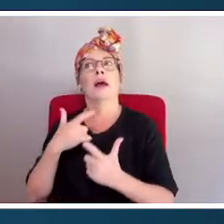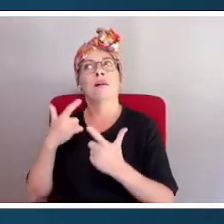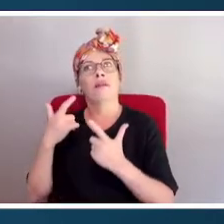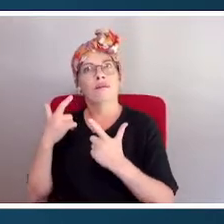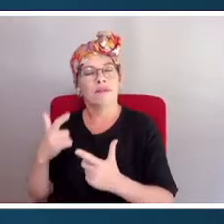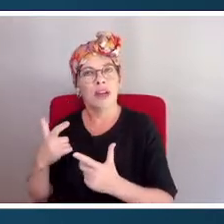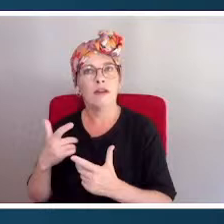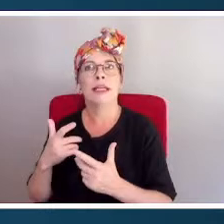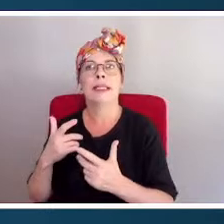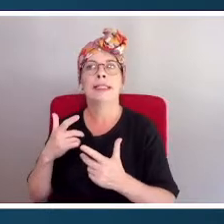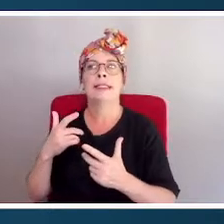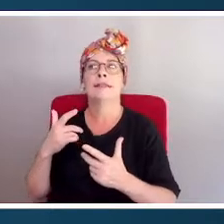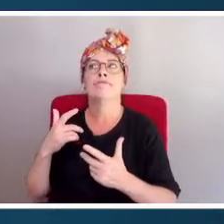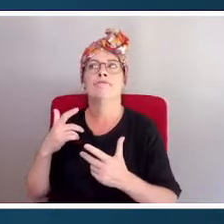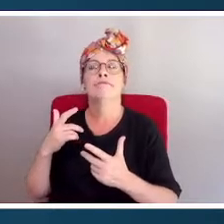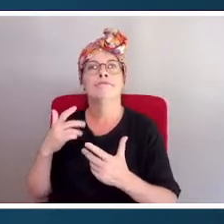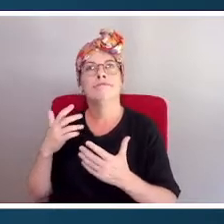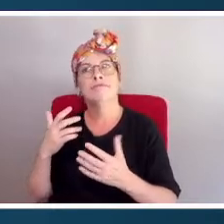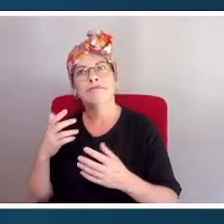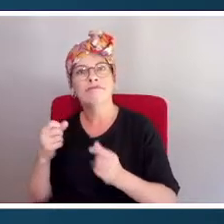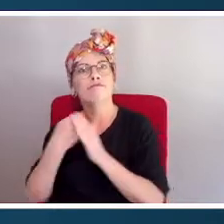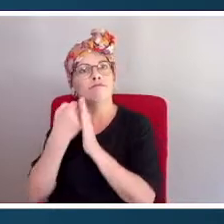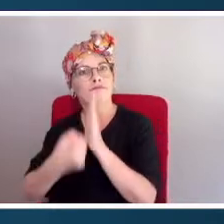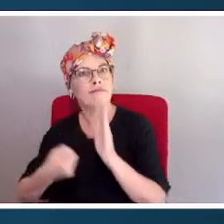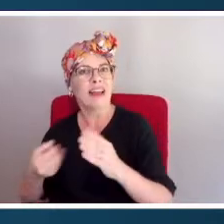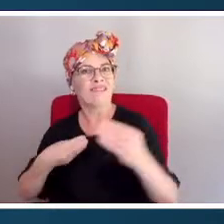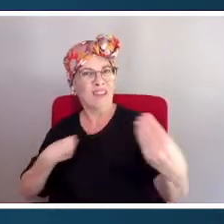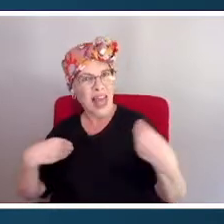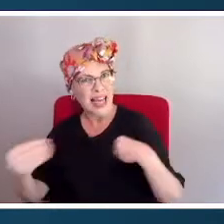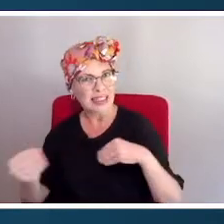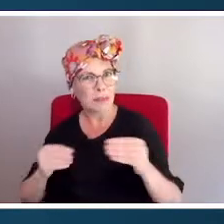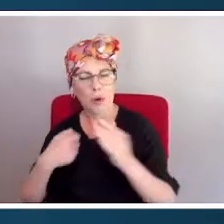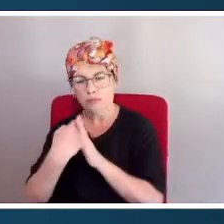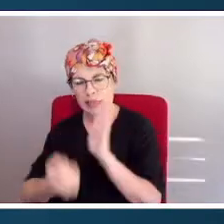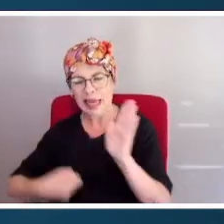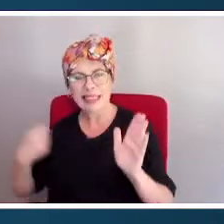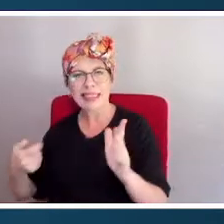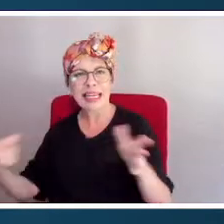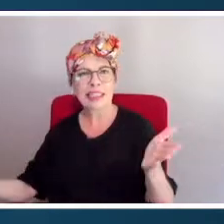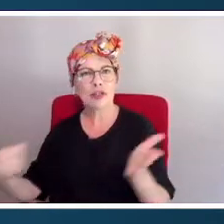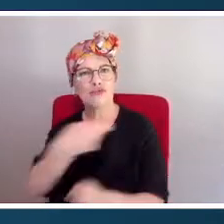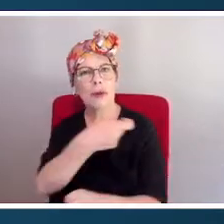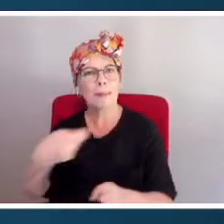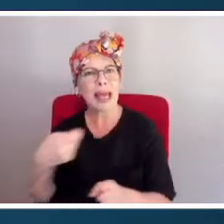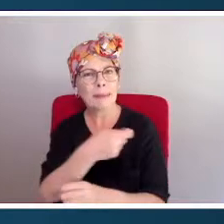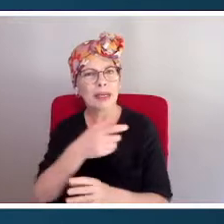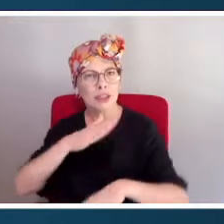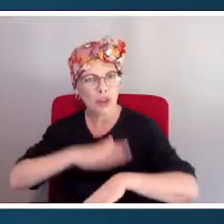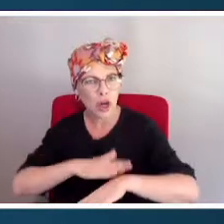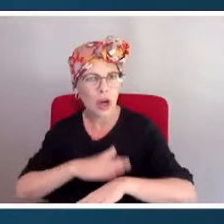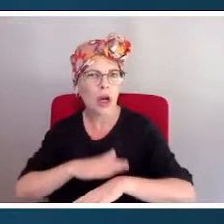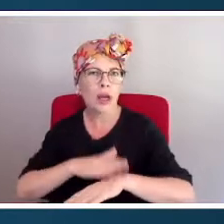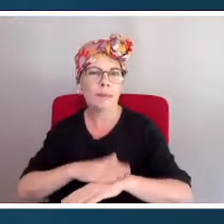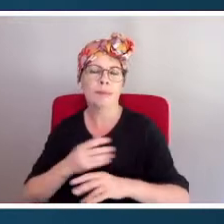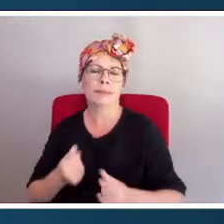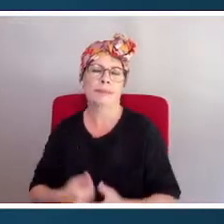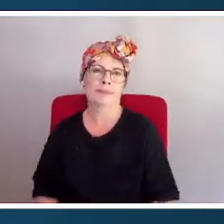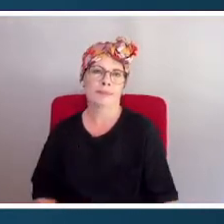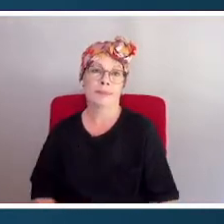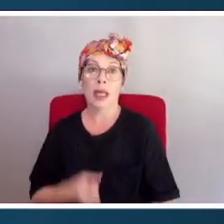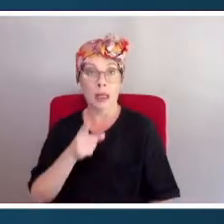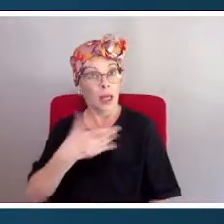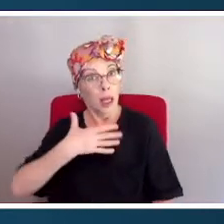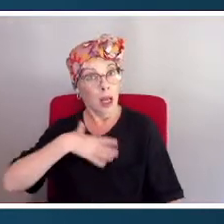with extended repayment periods. Let me be very clear on this.